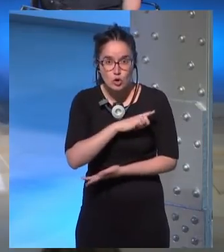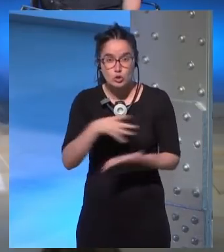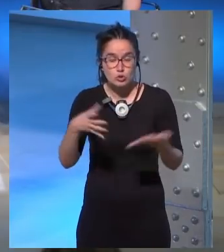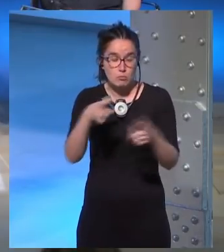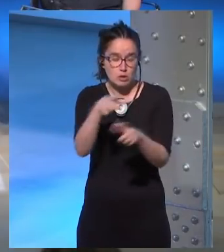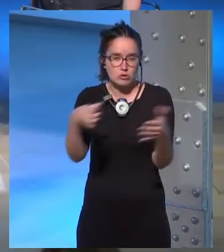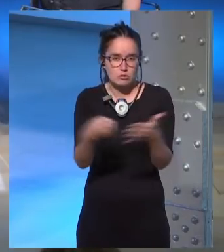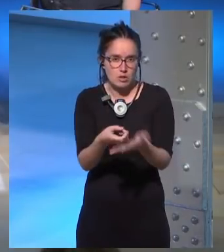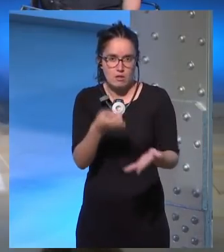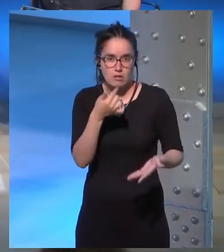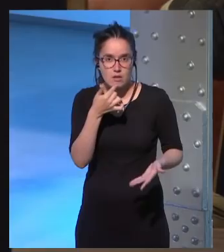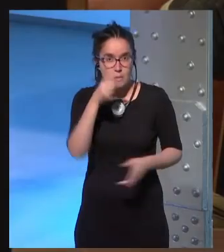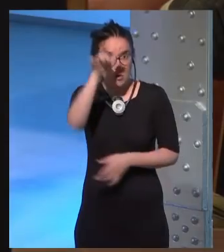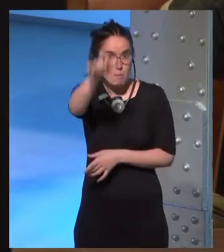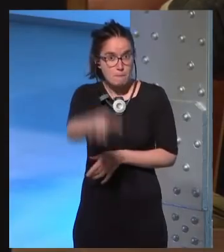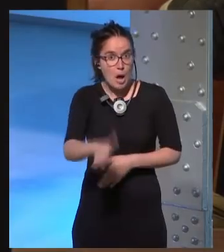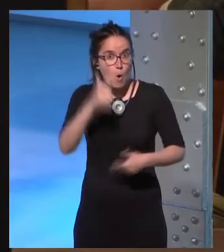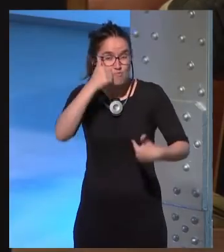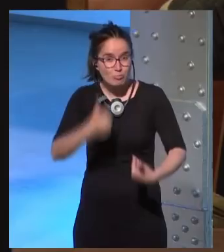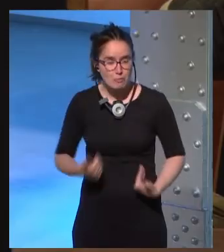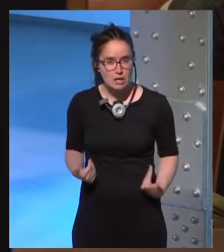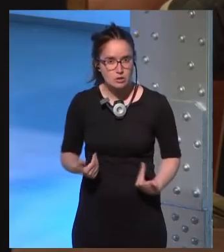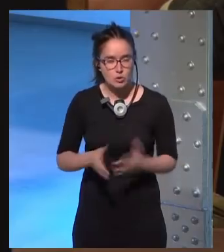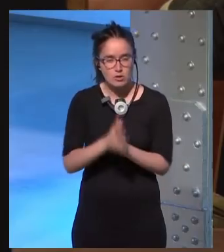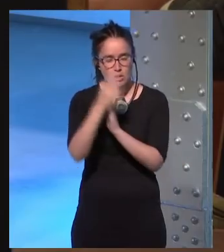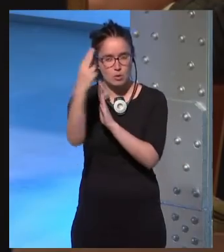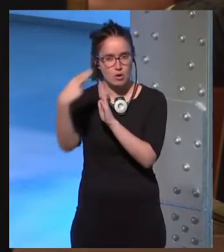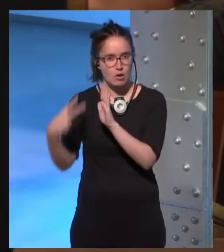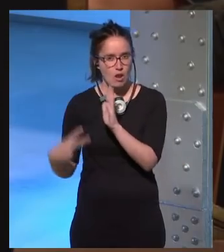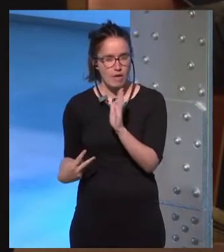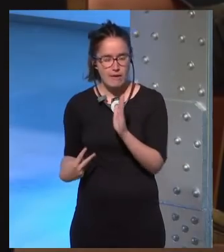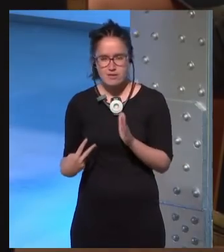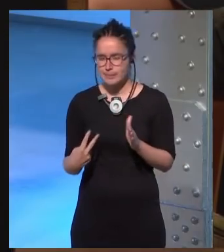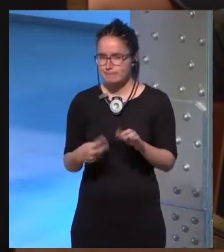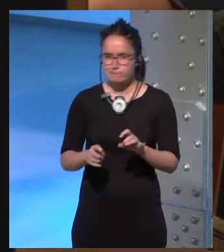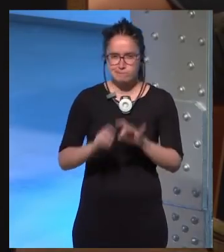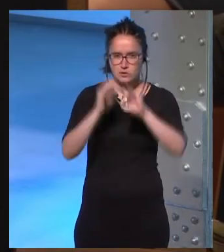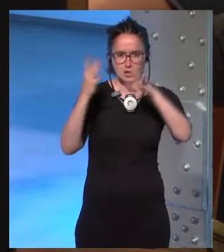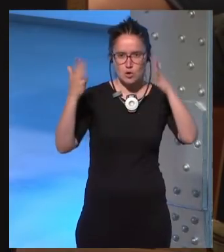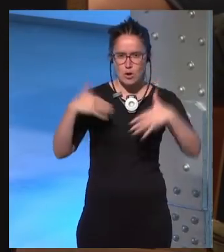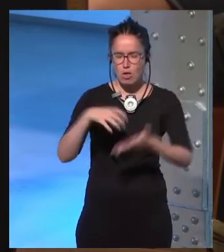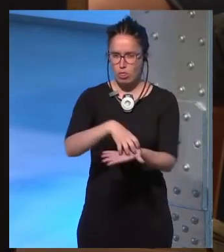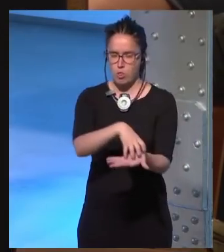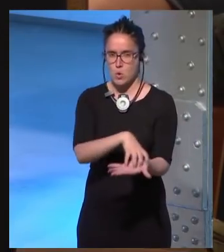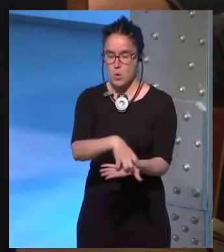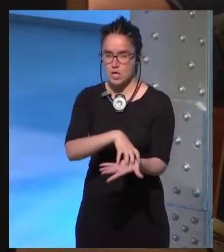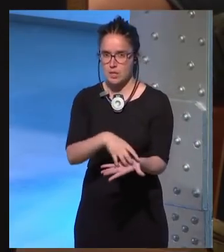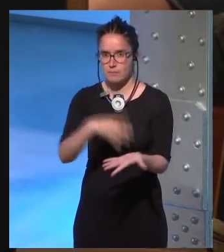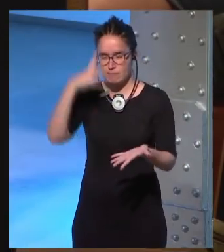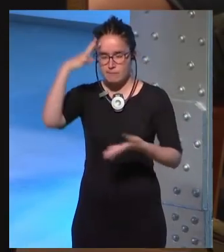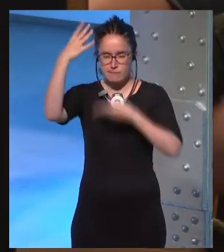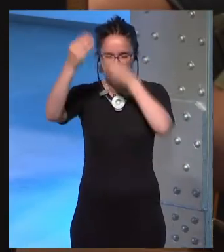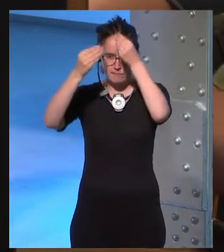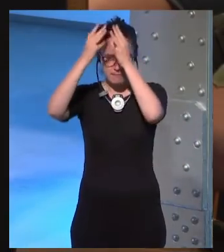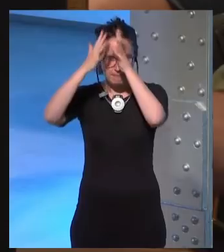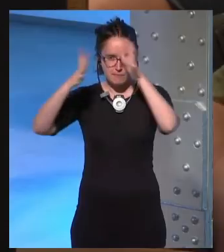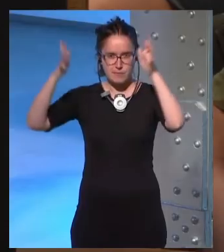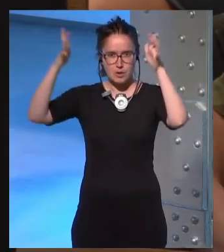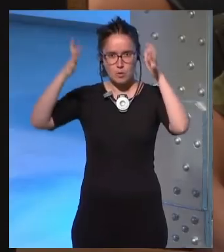Stars Are Legion. Everyone takes for granted that they're human, and as I was reading the book, I wasn't so clear about